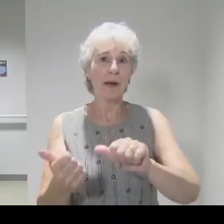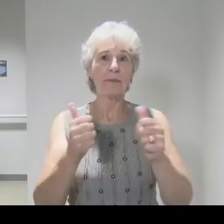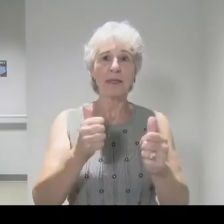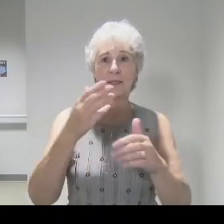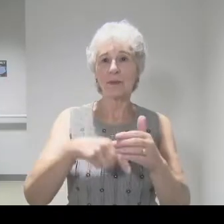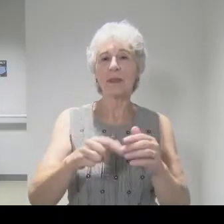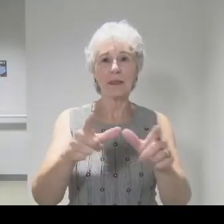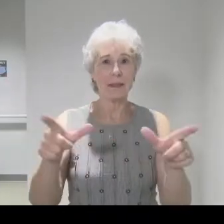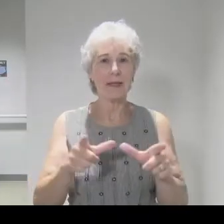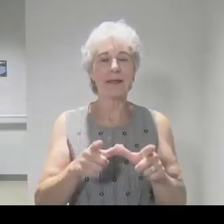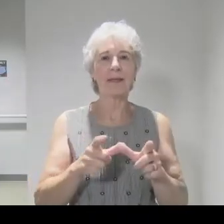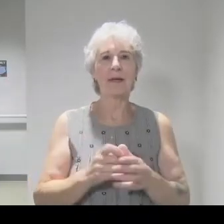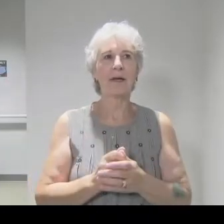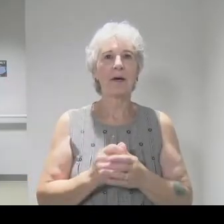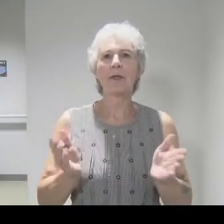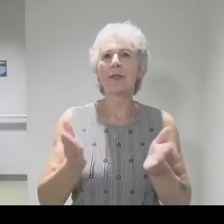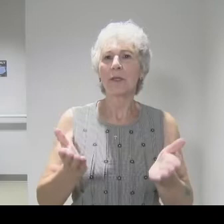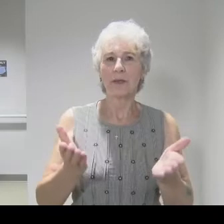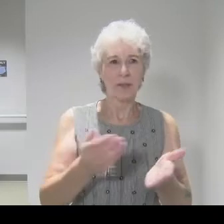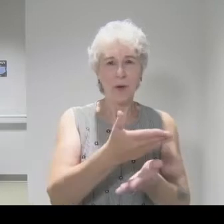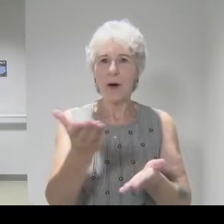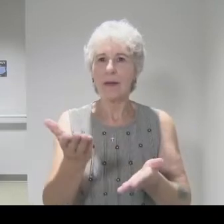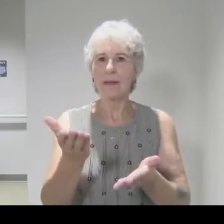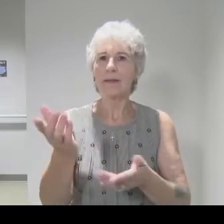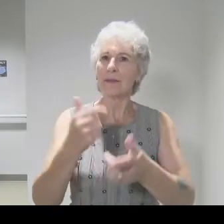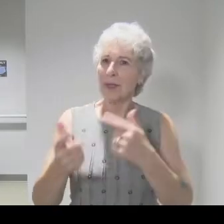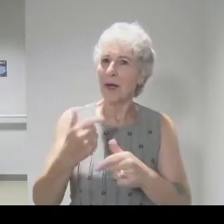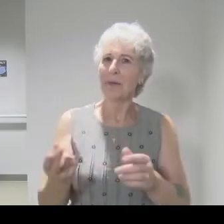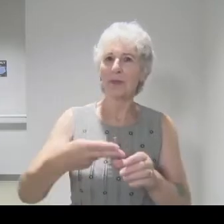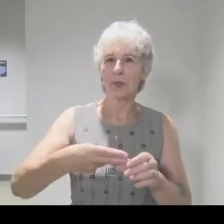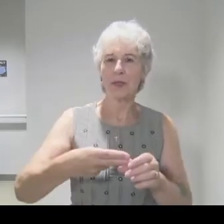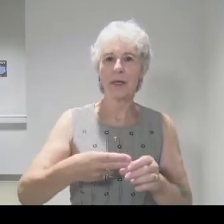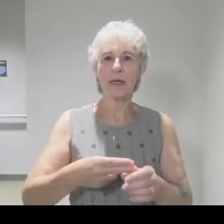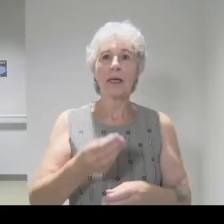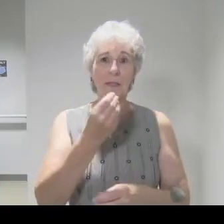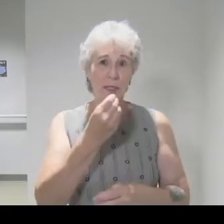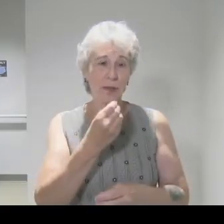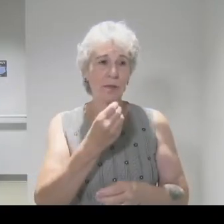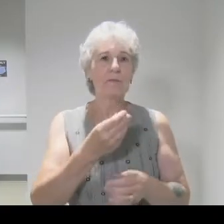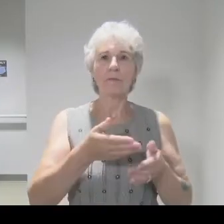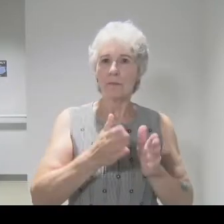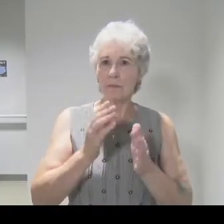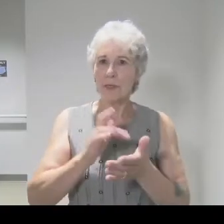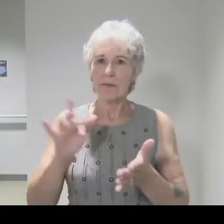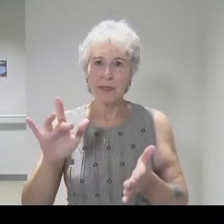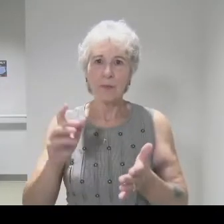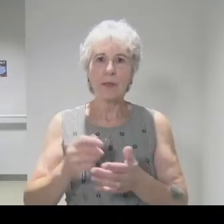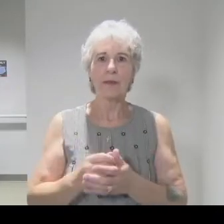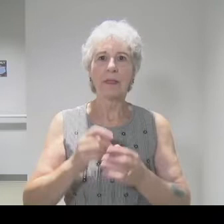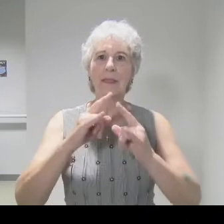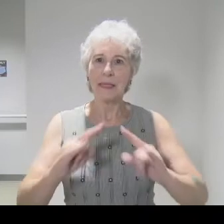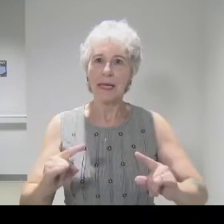well, so we certainly do encourage you all to be a part of that. Dinner is also going to be available, so the camp is going to be putting that on for